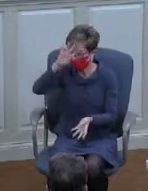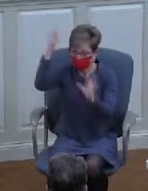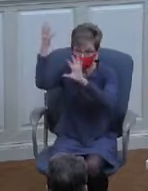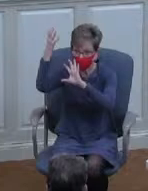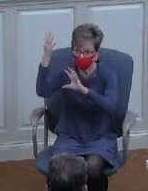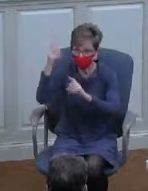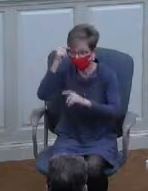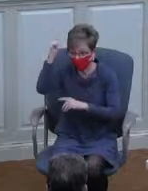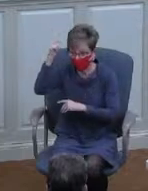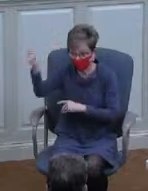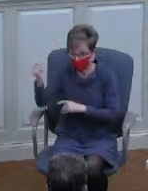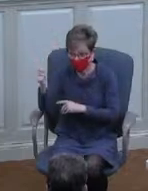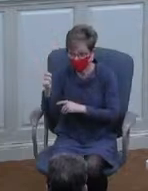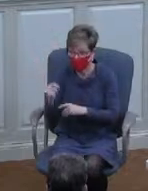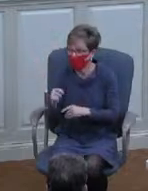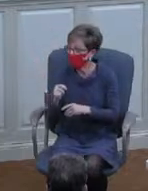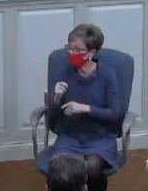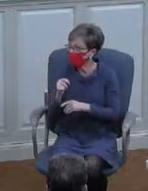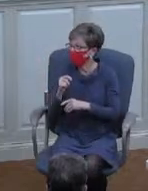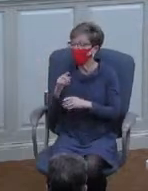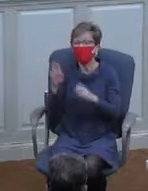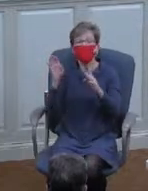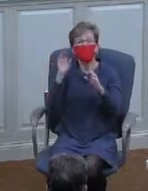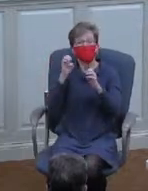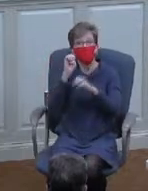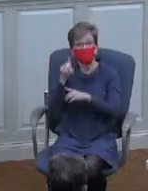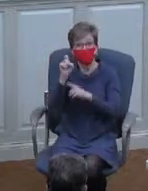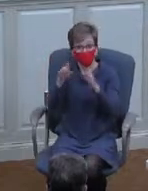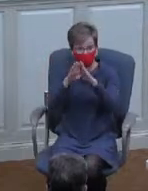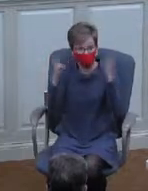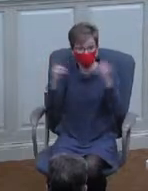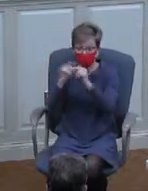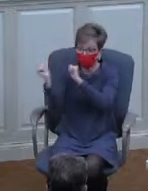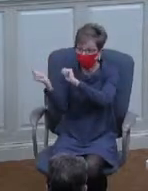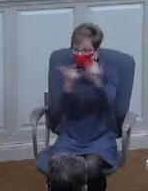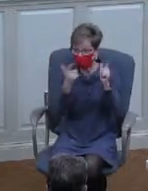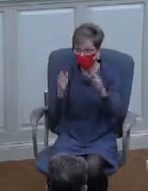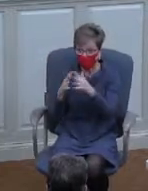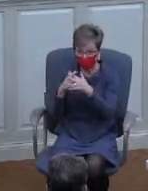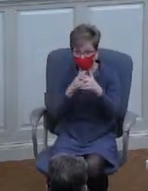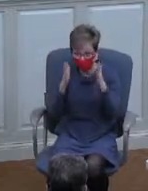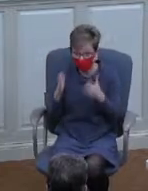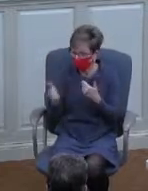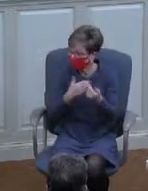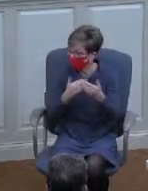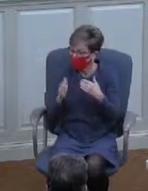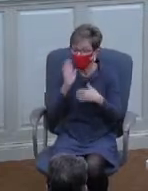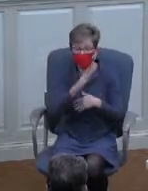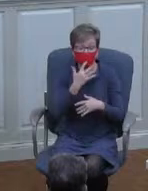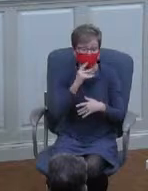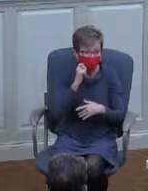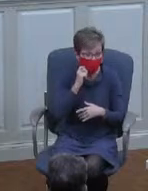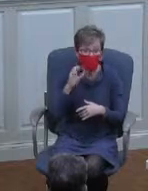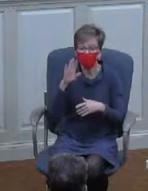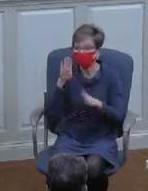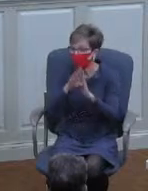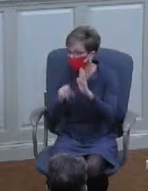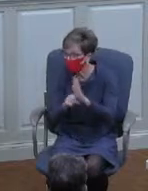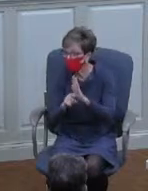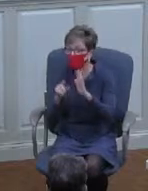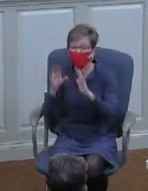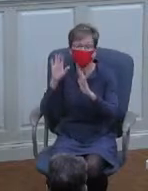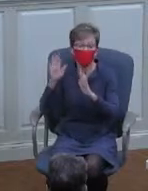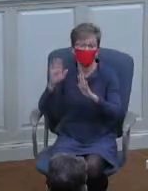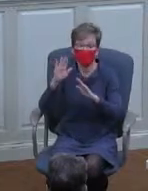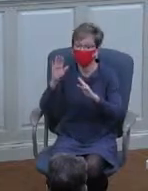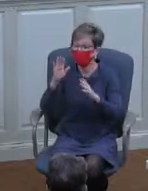scrutiny. The doors to an education should be open to every American, regardless of class, race, or background, as a national